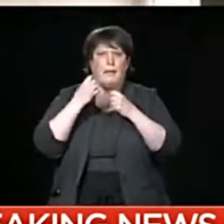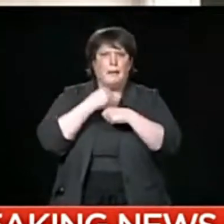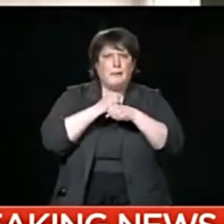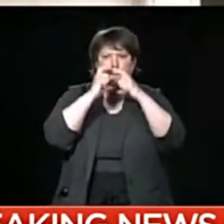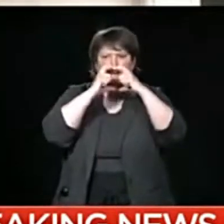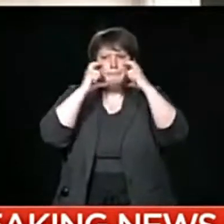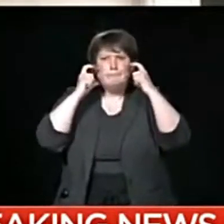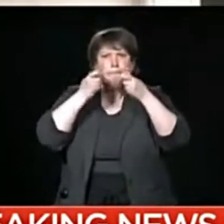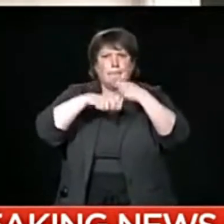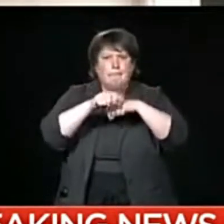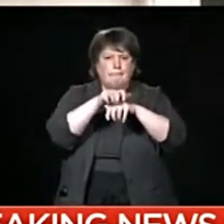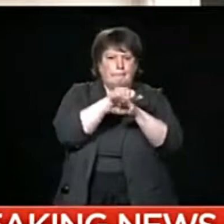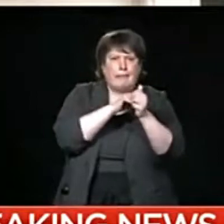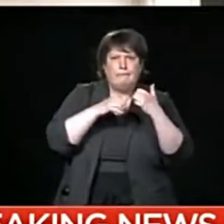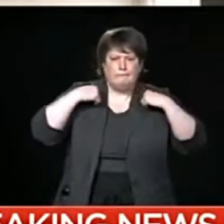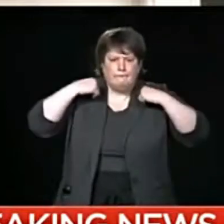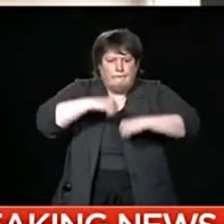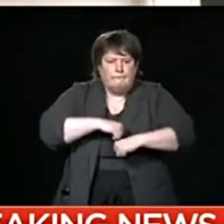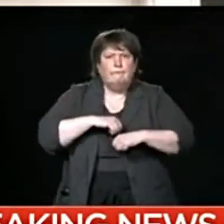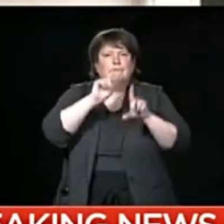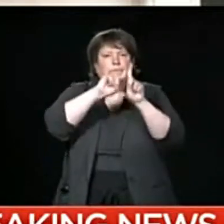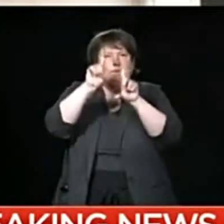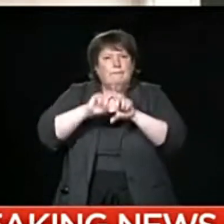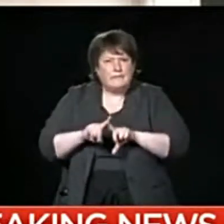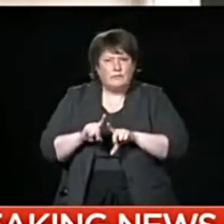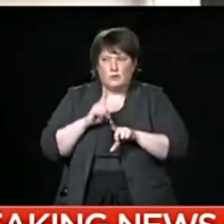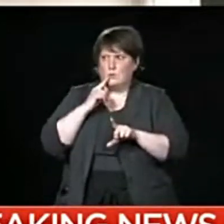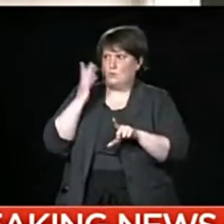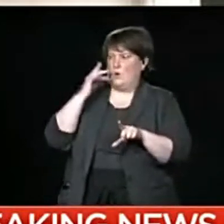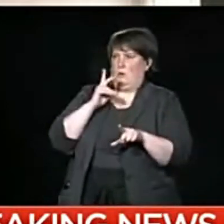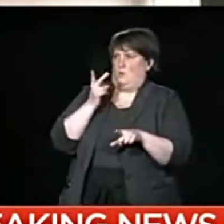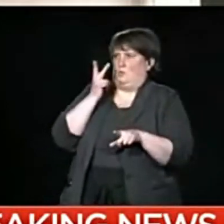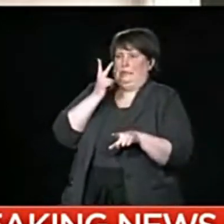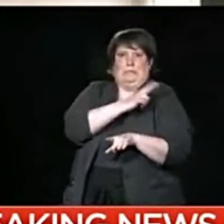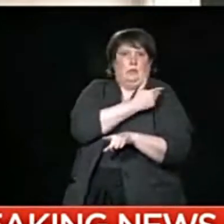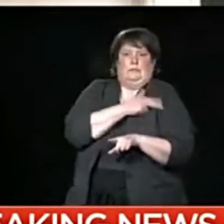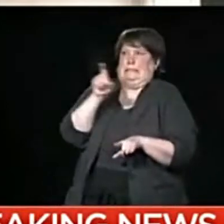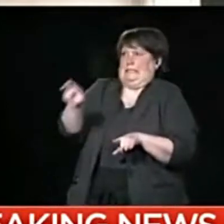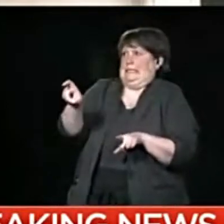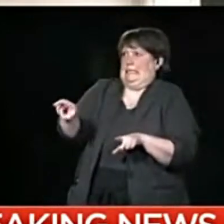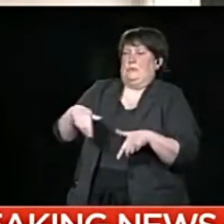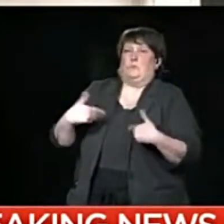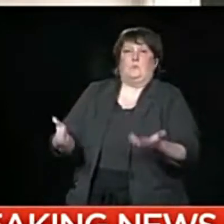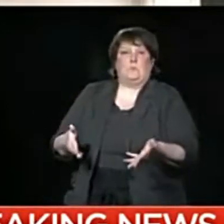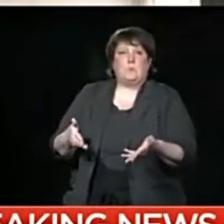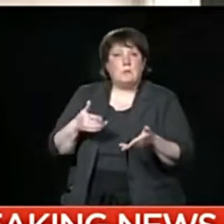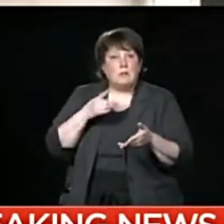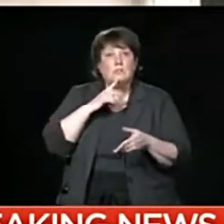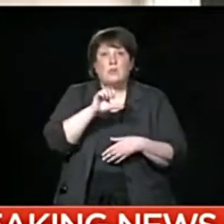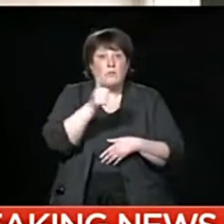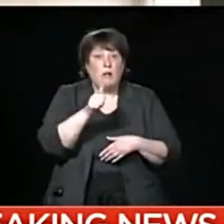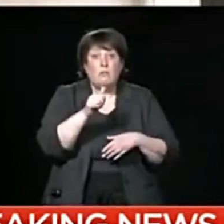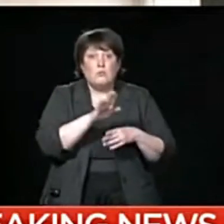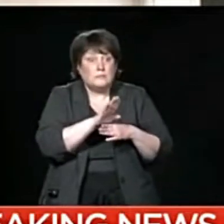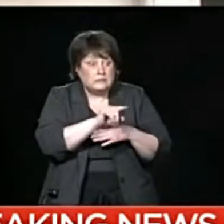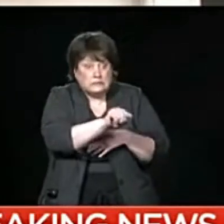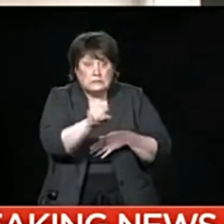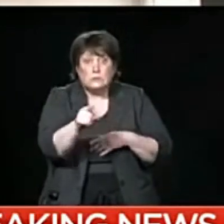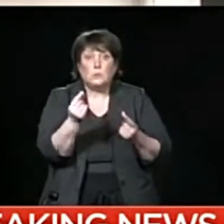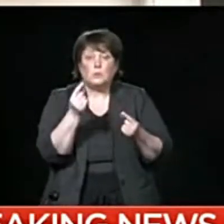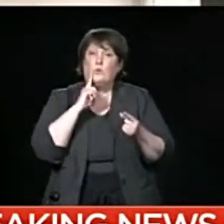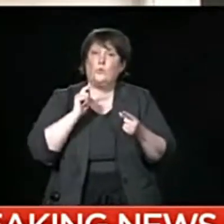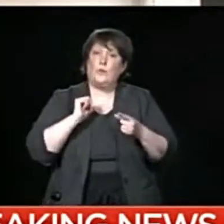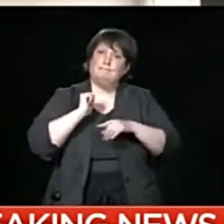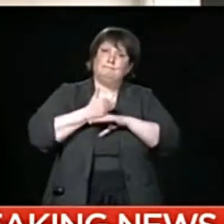supplies our healthcare professionals need. To make it easier for companies to help out during this critical time, we